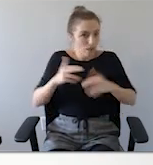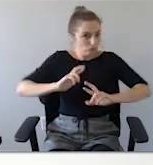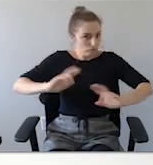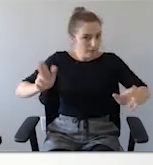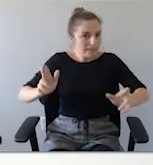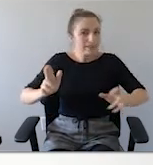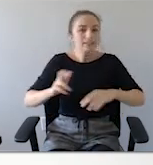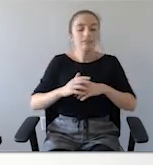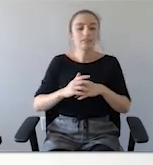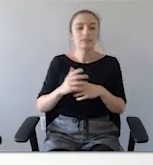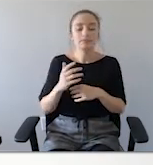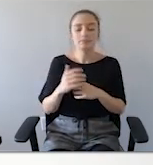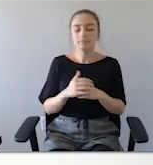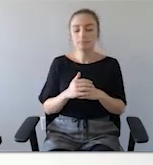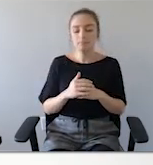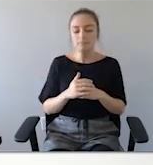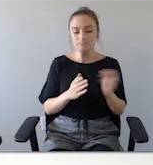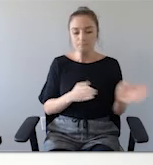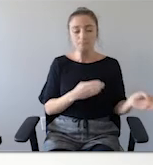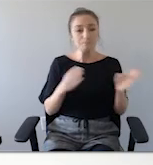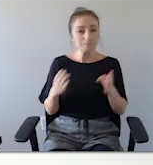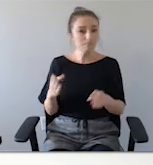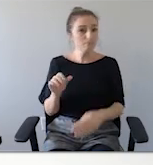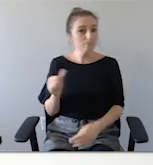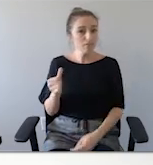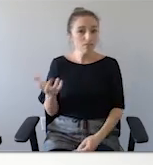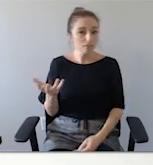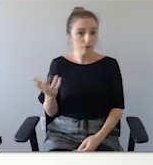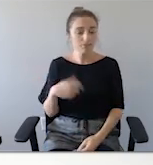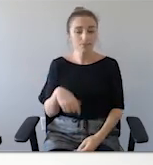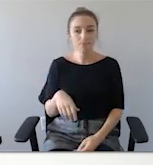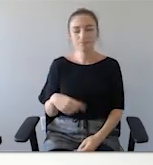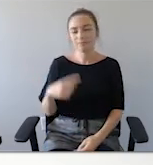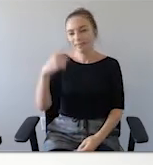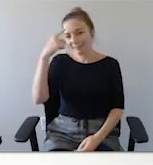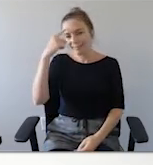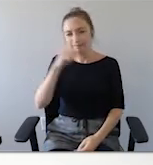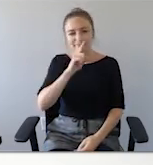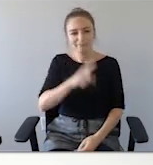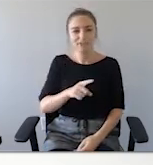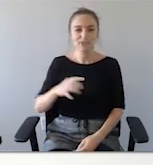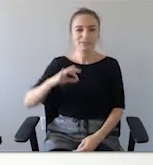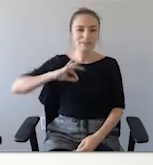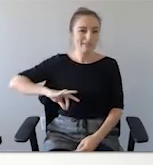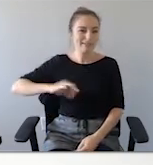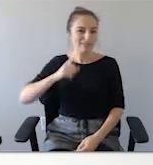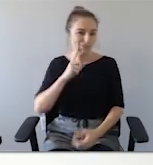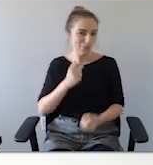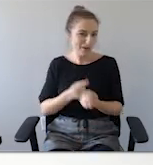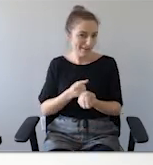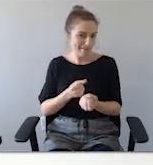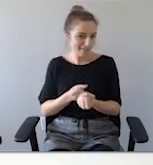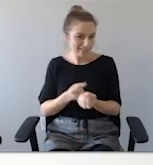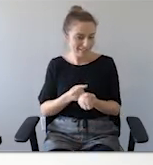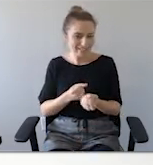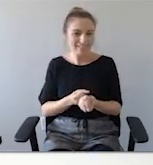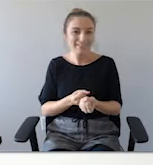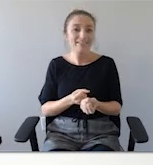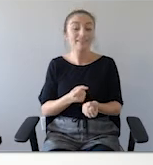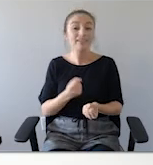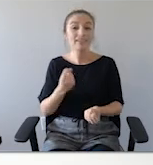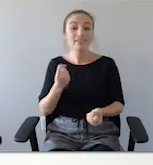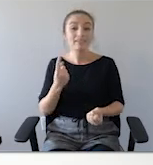other thing is, and it's just kind of a benefit of being an advocate, is that when you're an